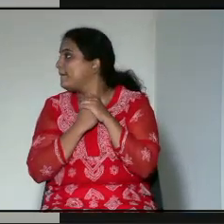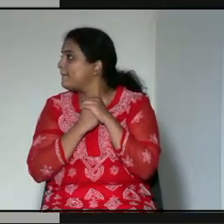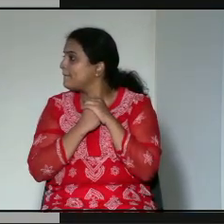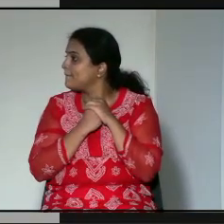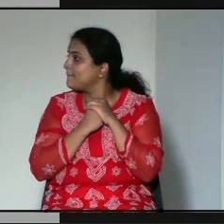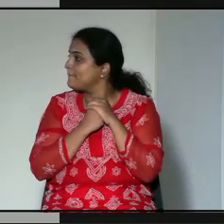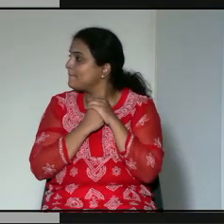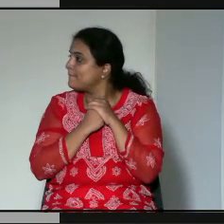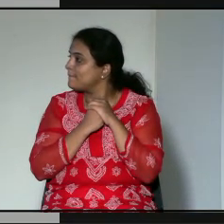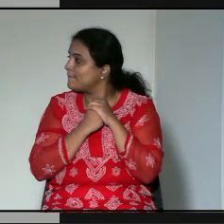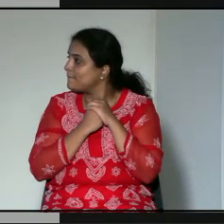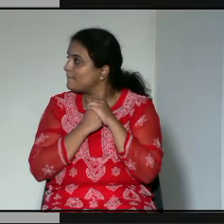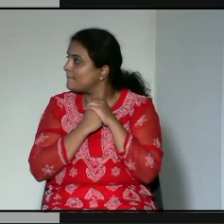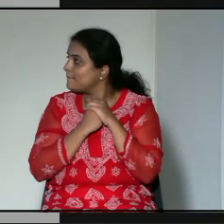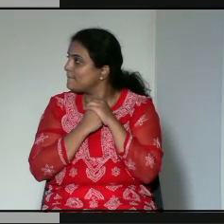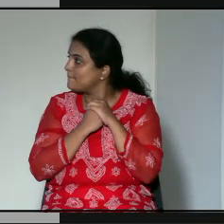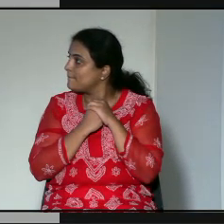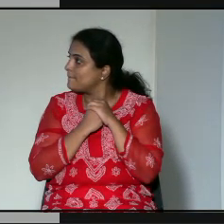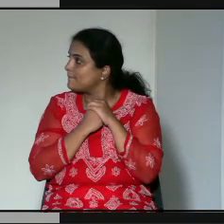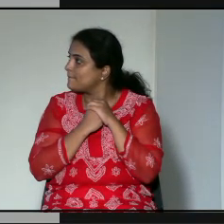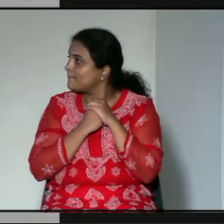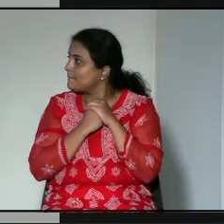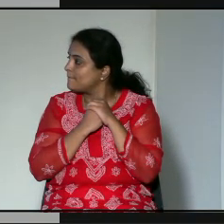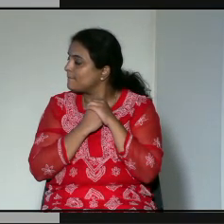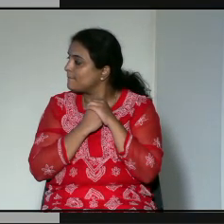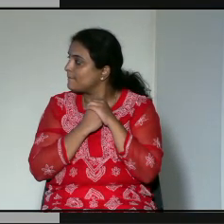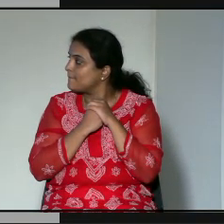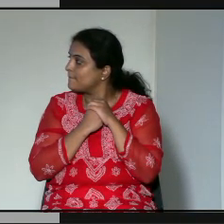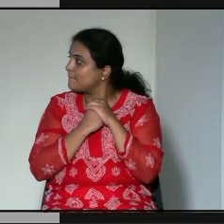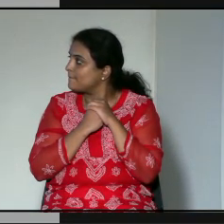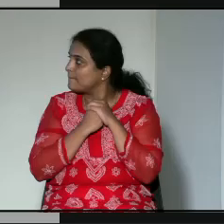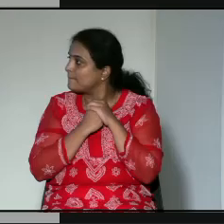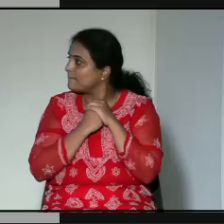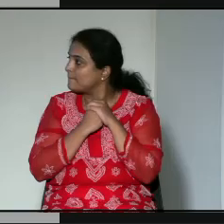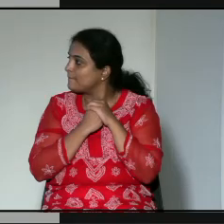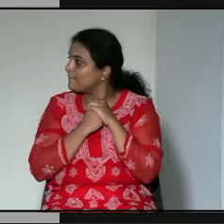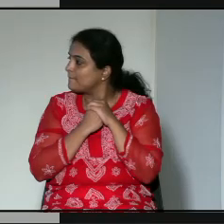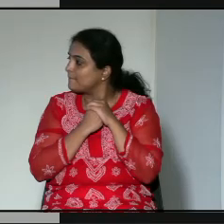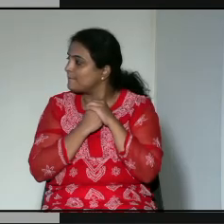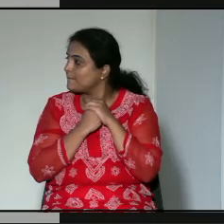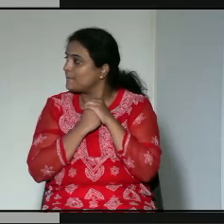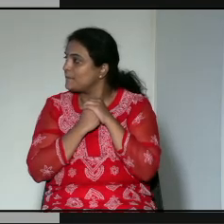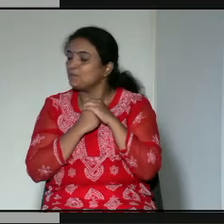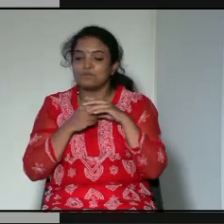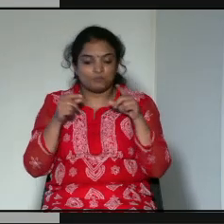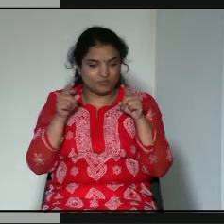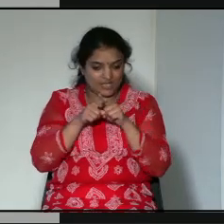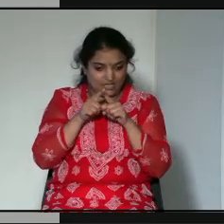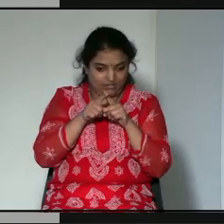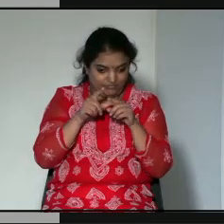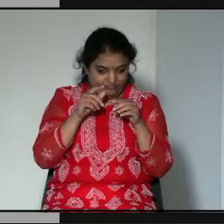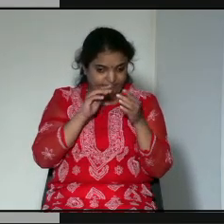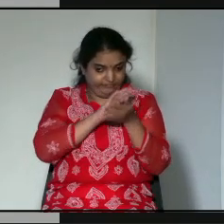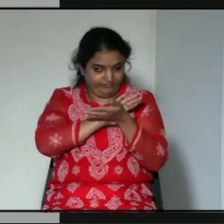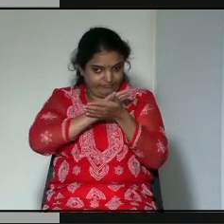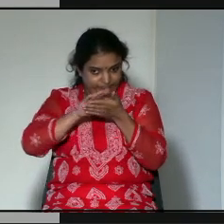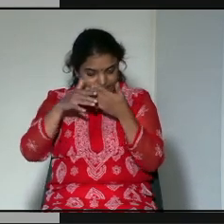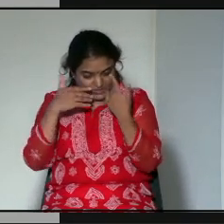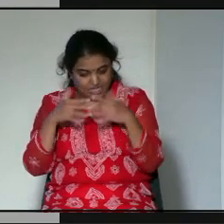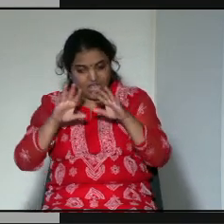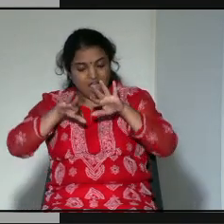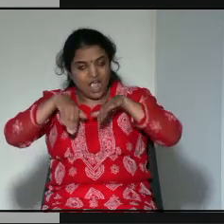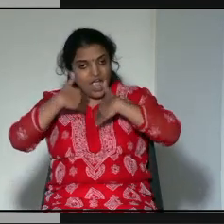which is tremendous laborious work. And in the end, breaking open the cooled-down outer clay casing to bring out the metal